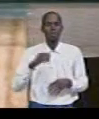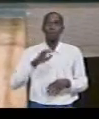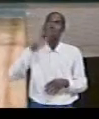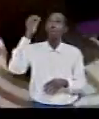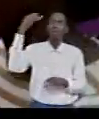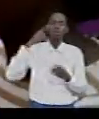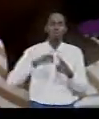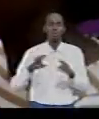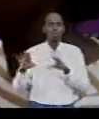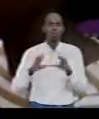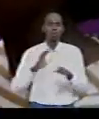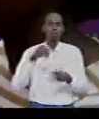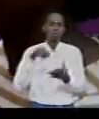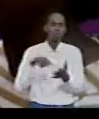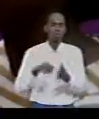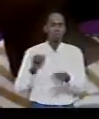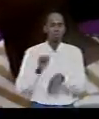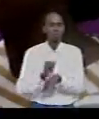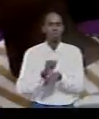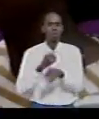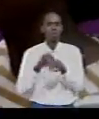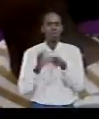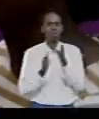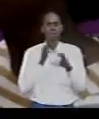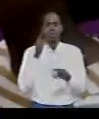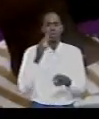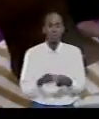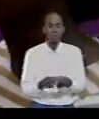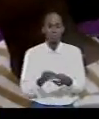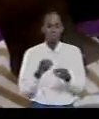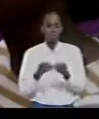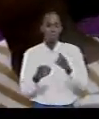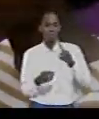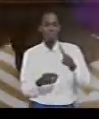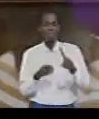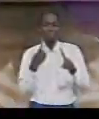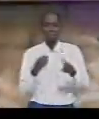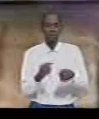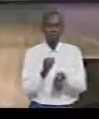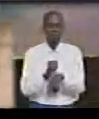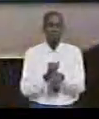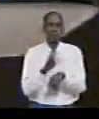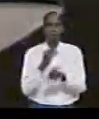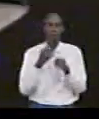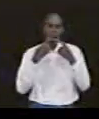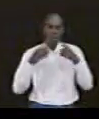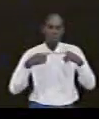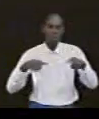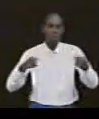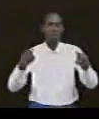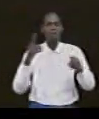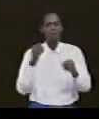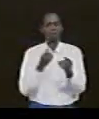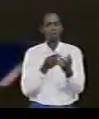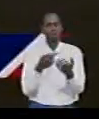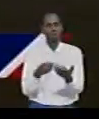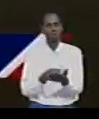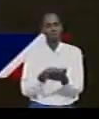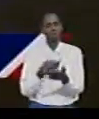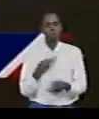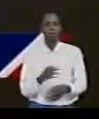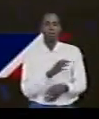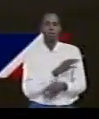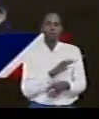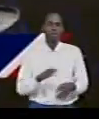in Jesus' name. Number one, the duty of declaring the gospel of Christ. The duty